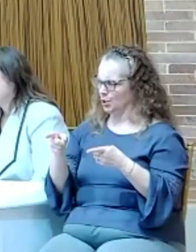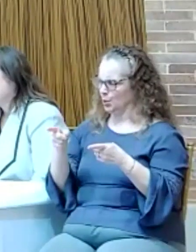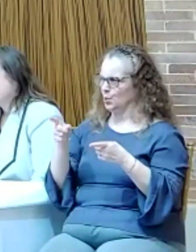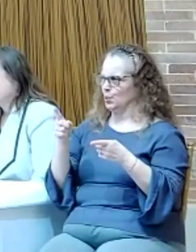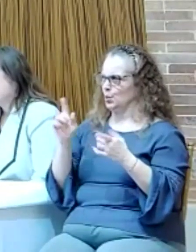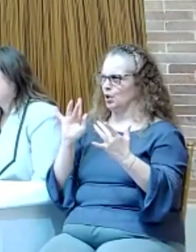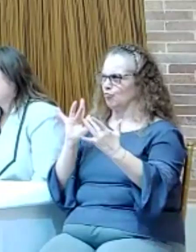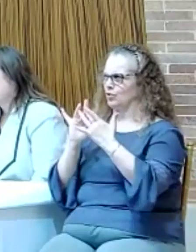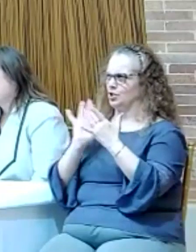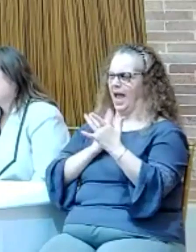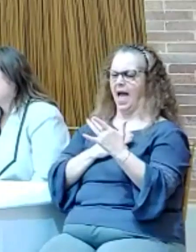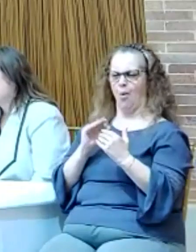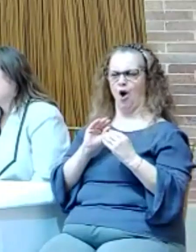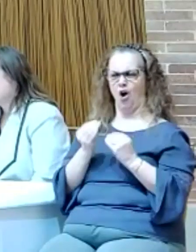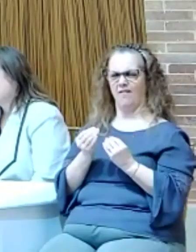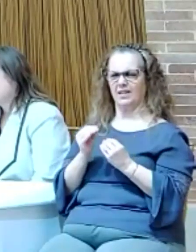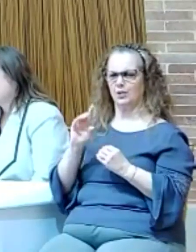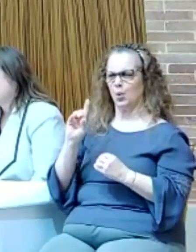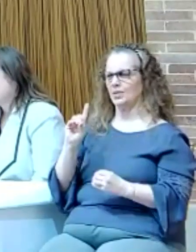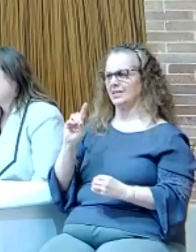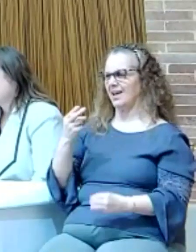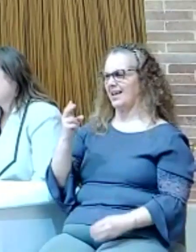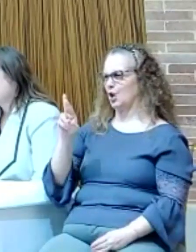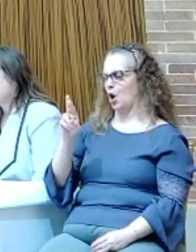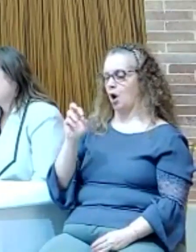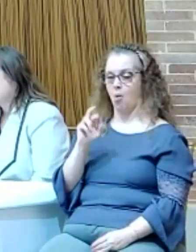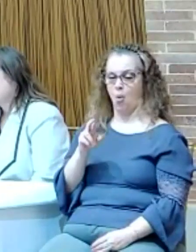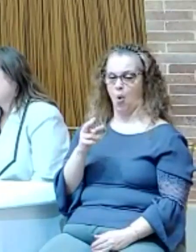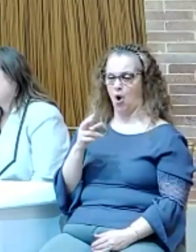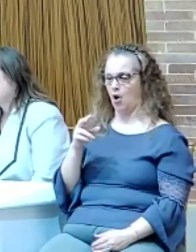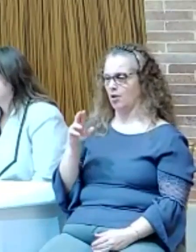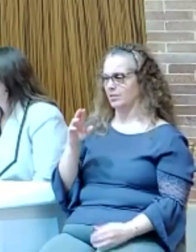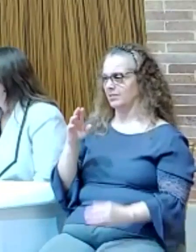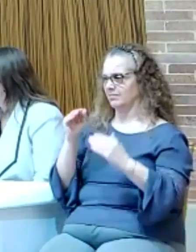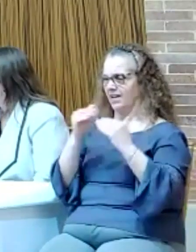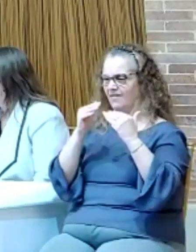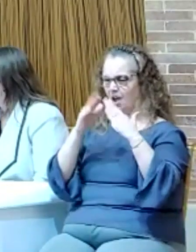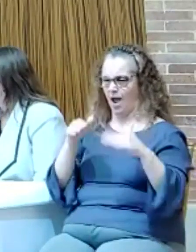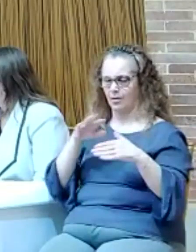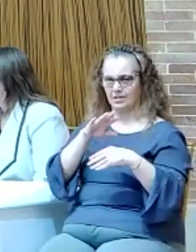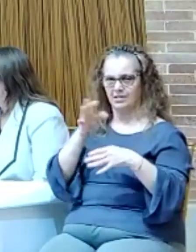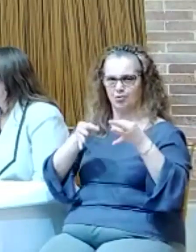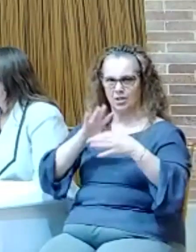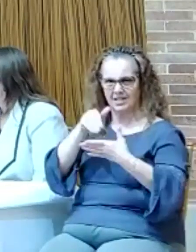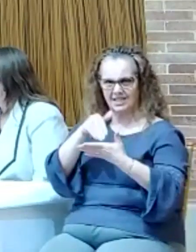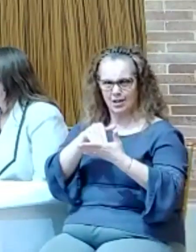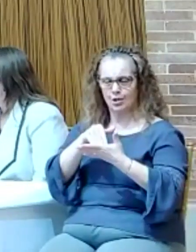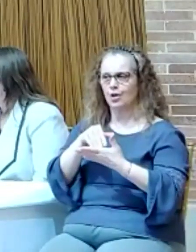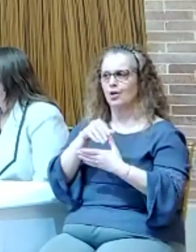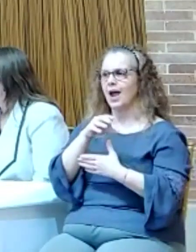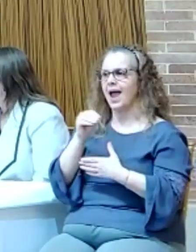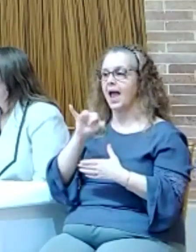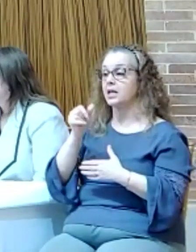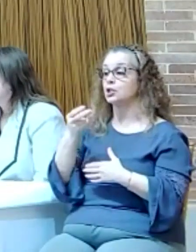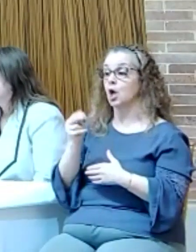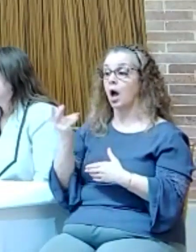reach out to our office or to DHR or to the for housing Justice Center and okay and John